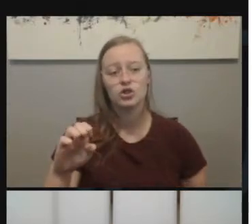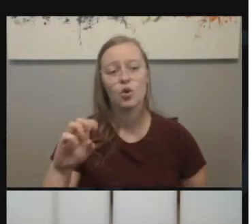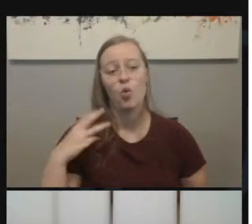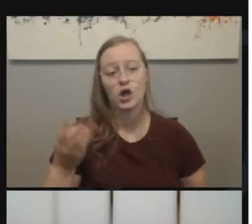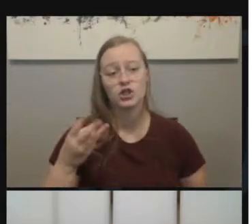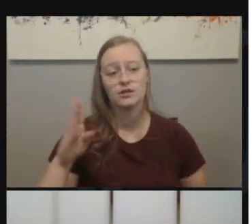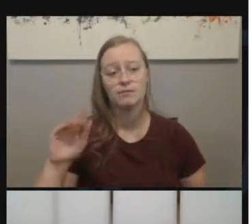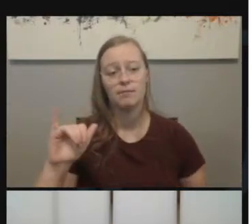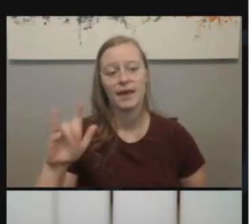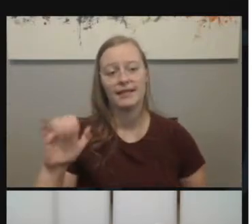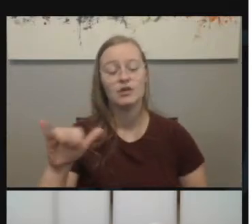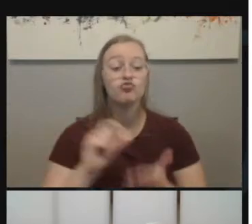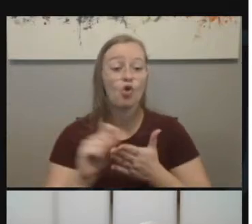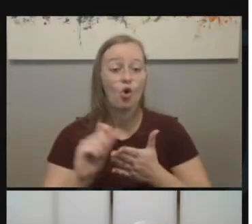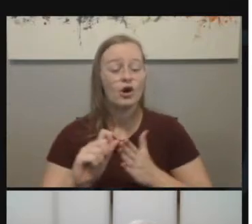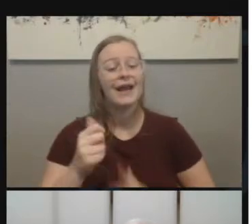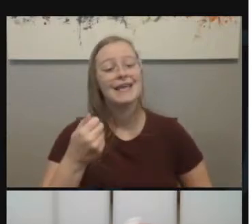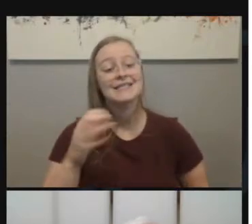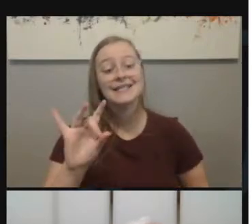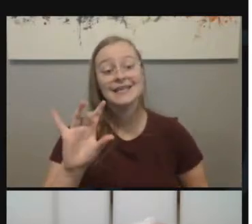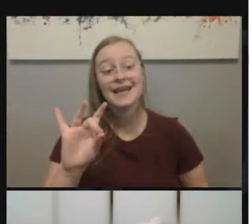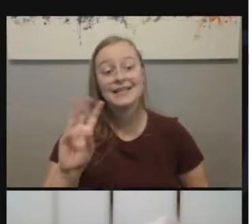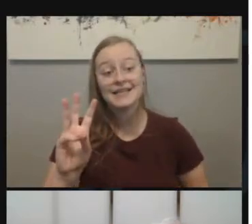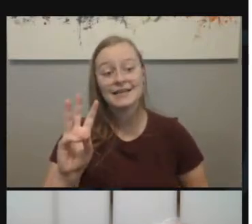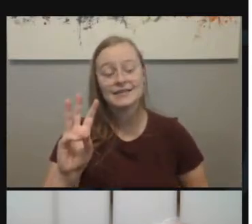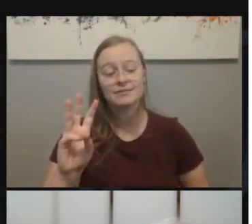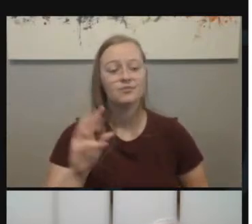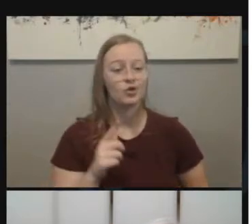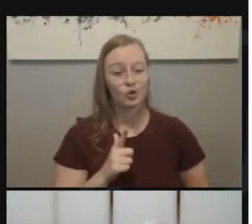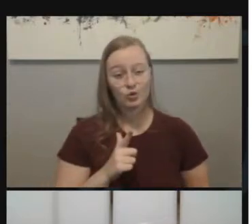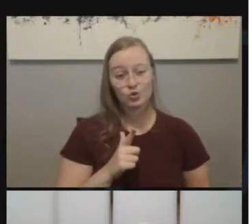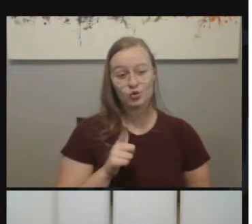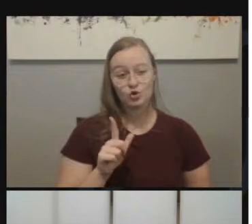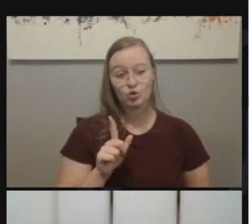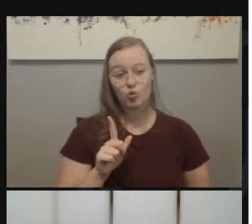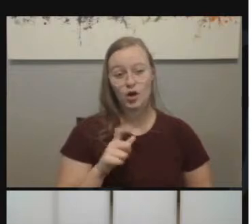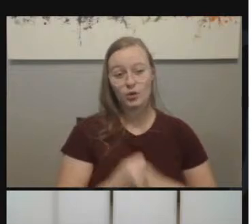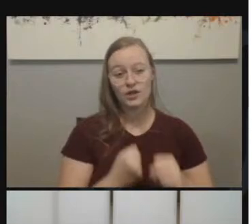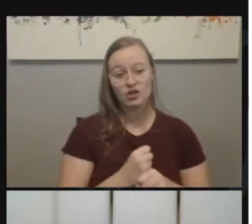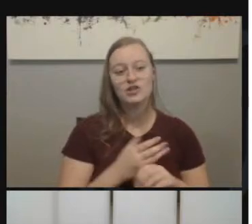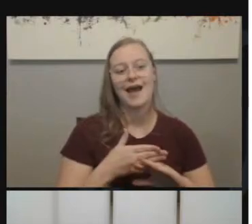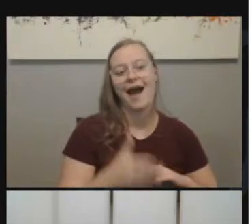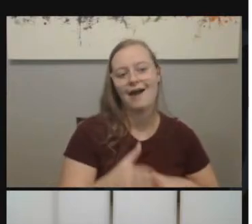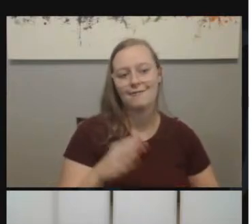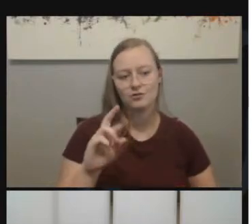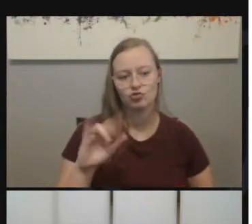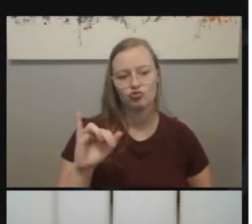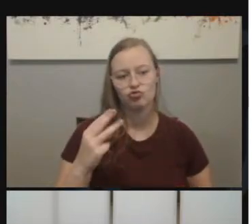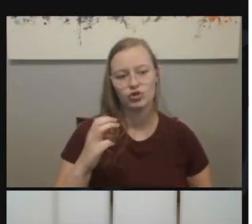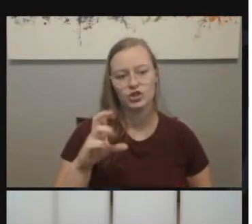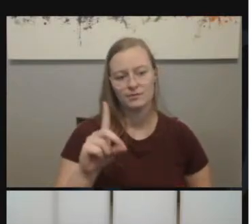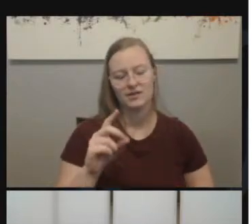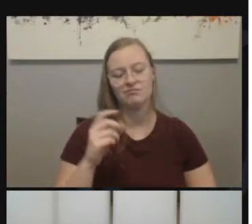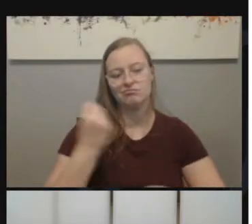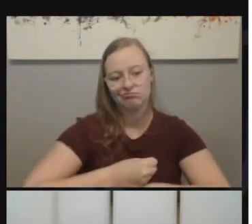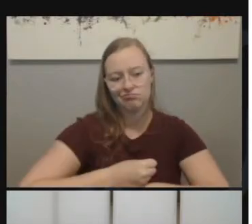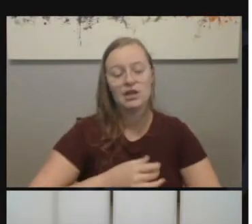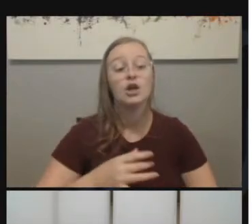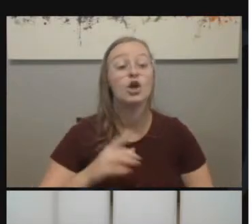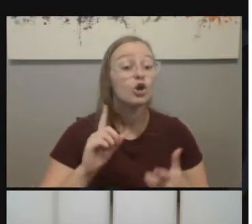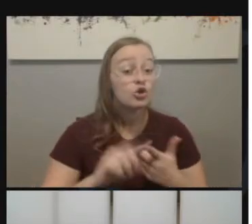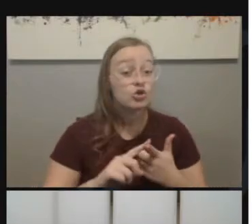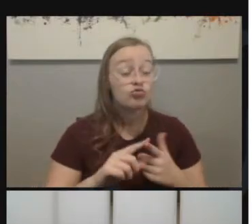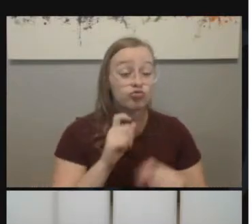in 1886, 21 years after the fall of Richmond, to his lawyer in